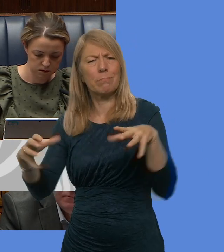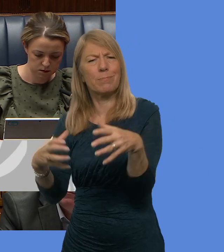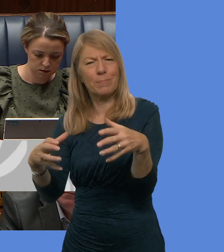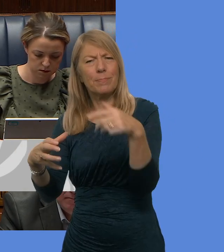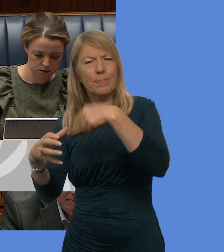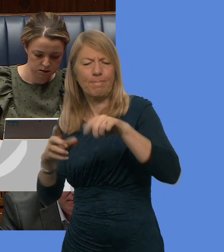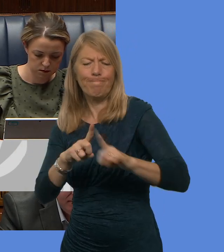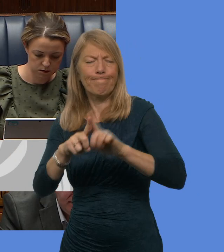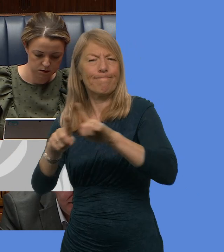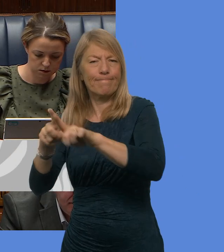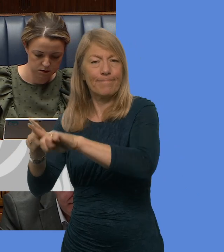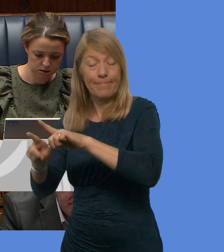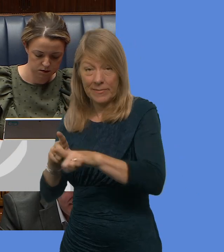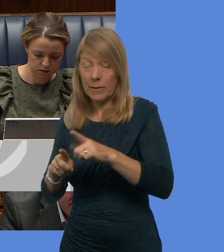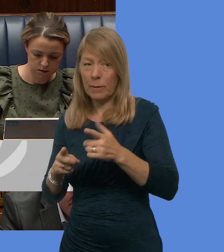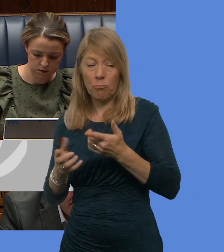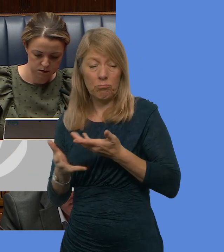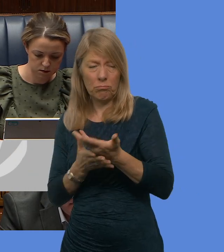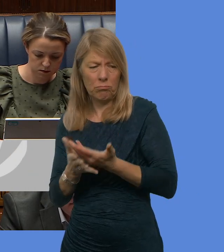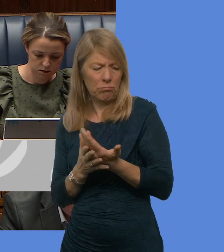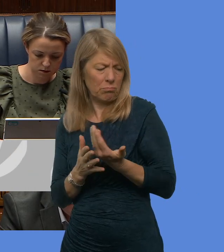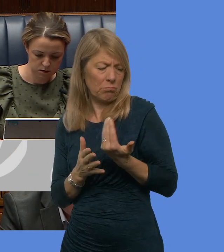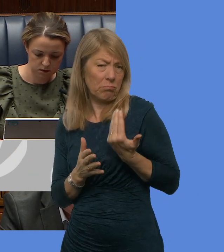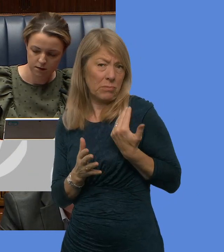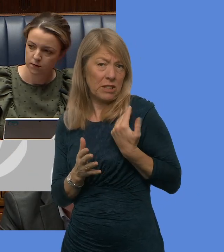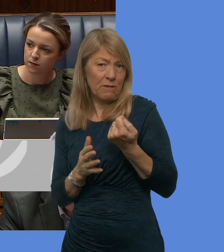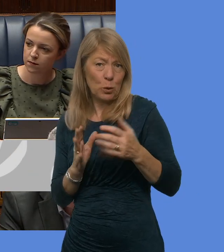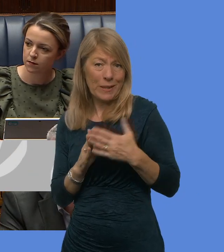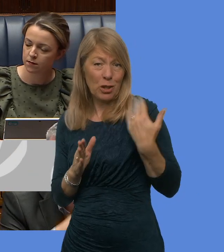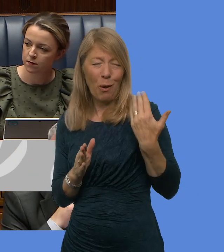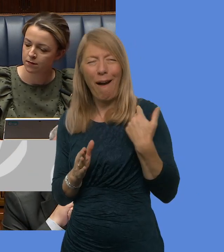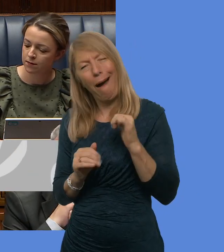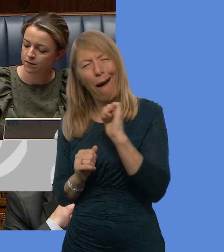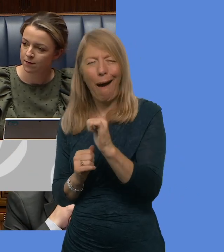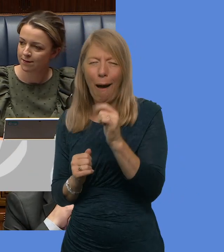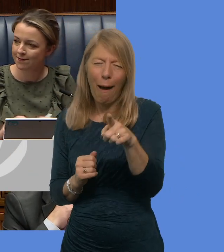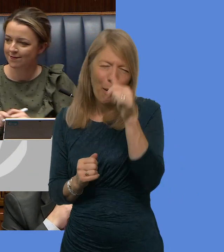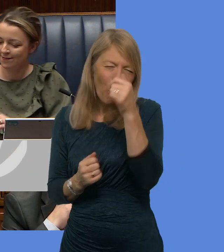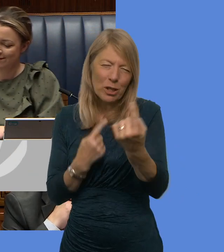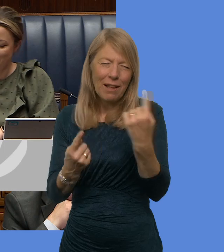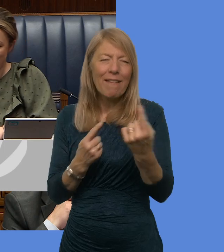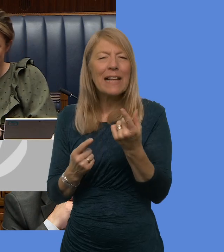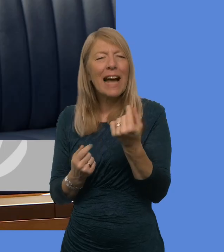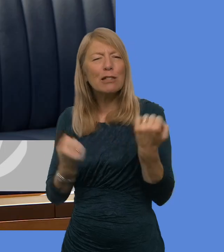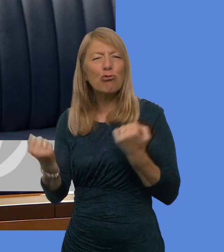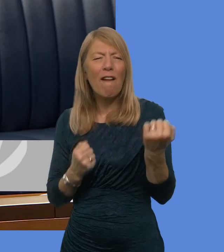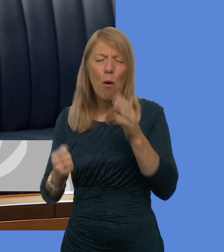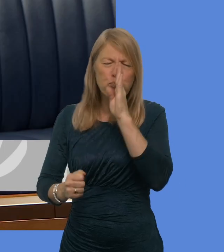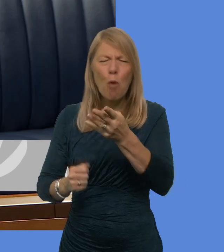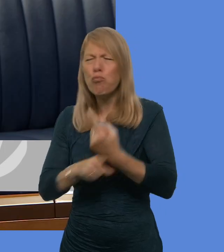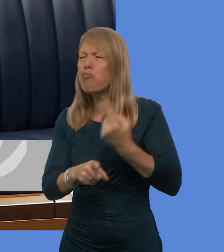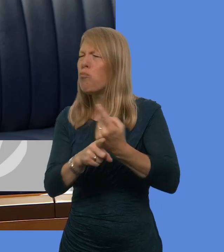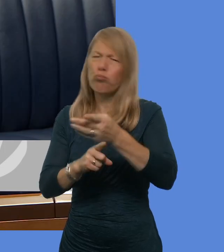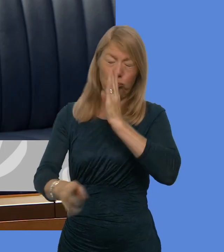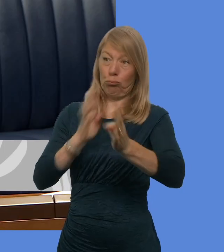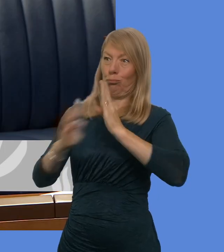with them. And in true taxi style, it was quite frank and straight talking, which it was okay. But